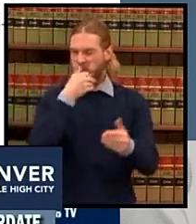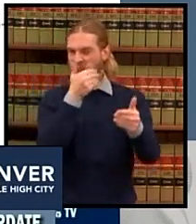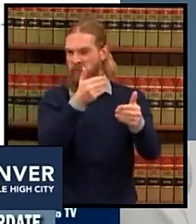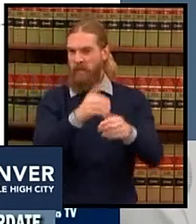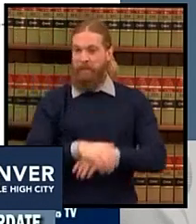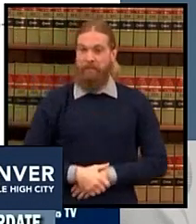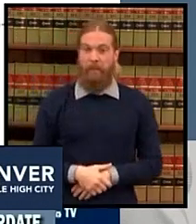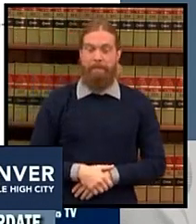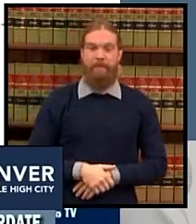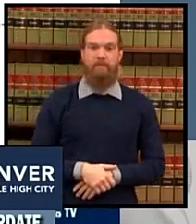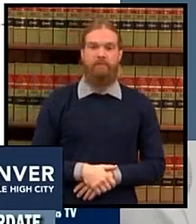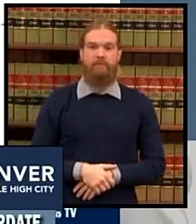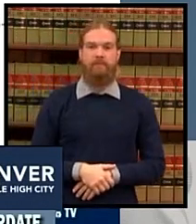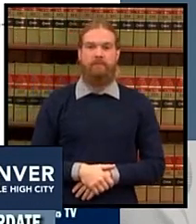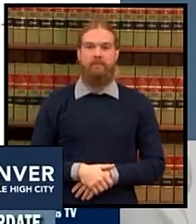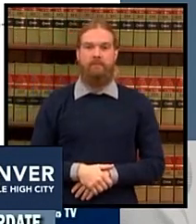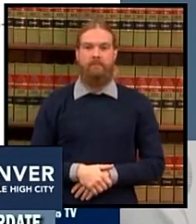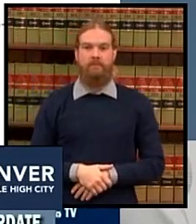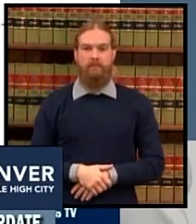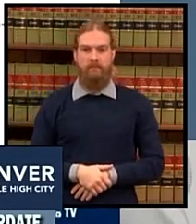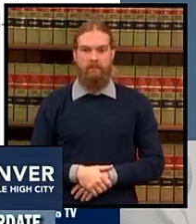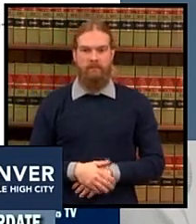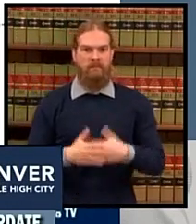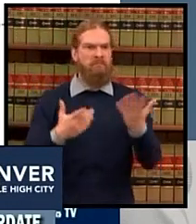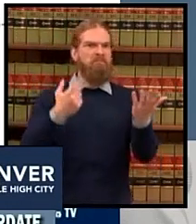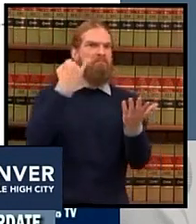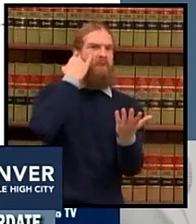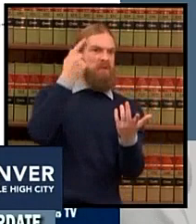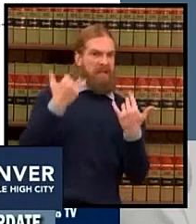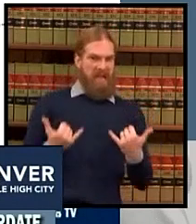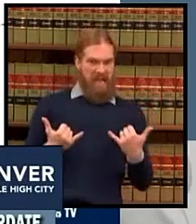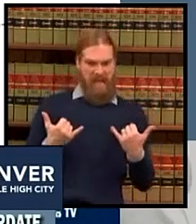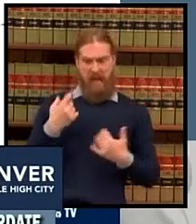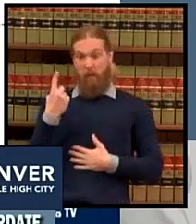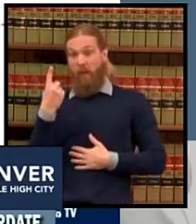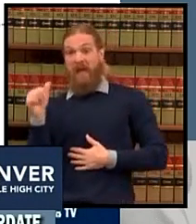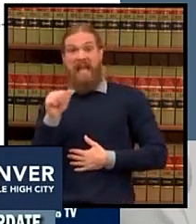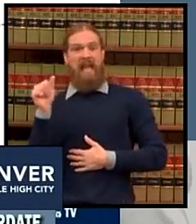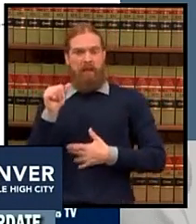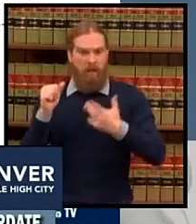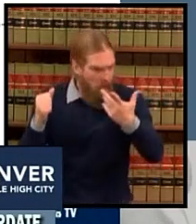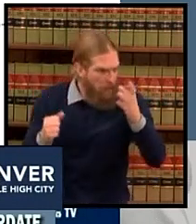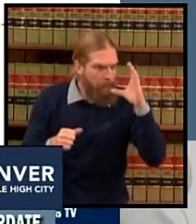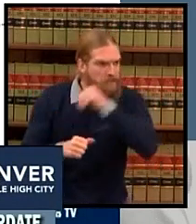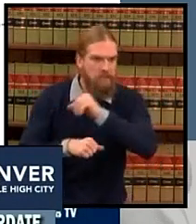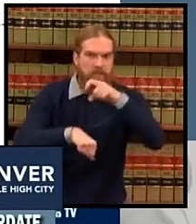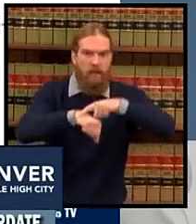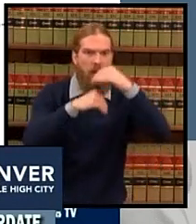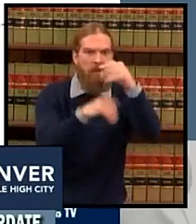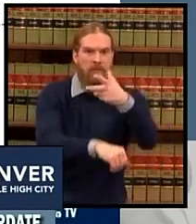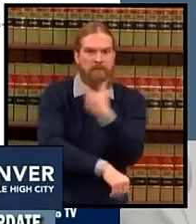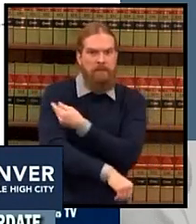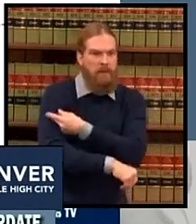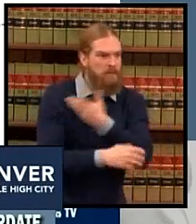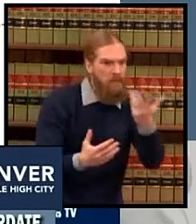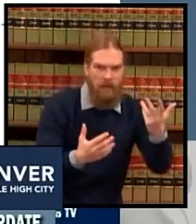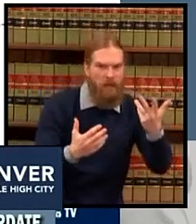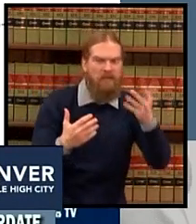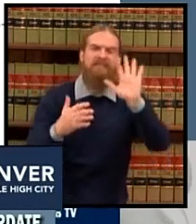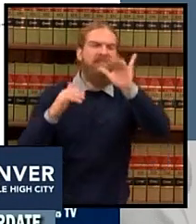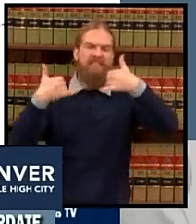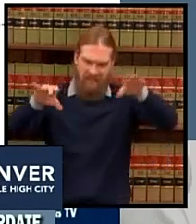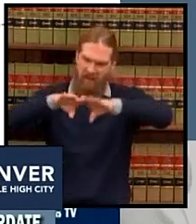your time has passed. It means we're moving on to opening up the opportunity for further tiers to come in and